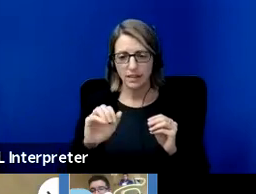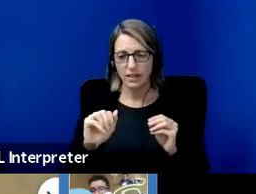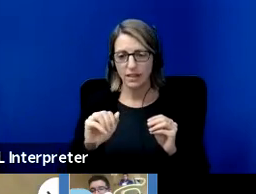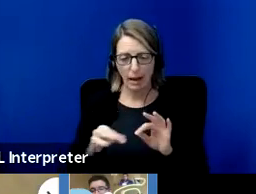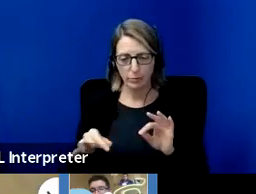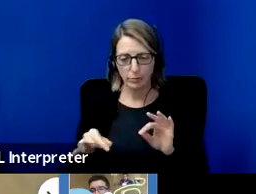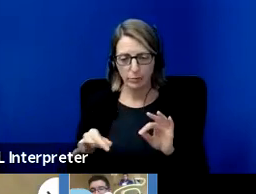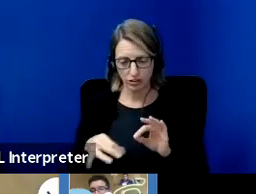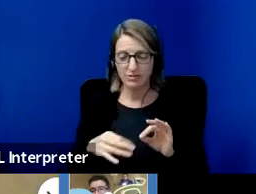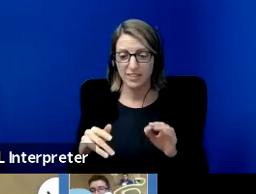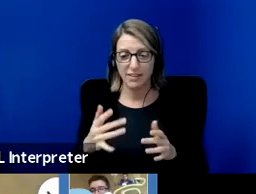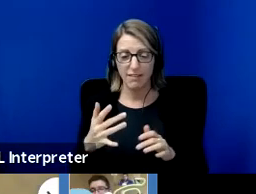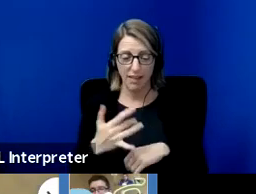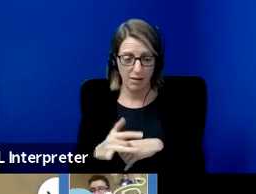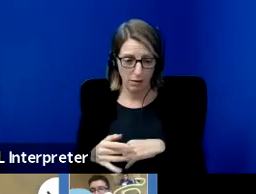available for them in here.